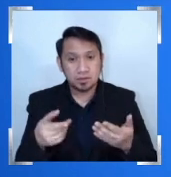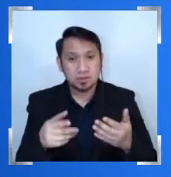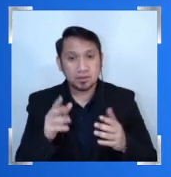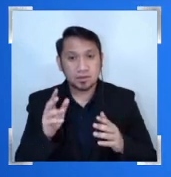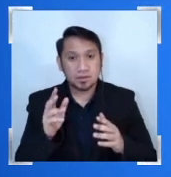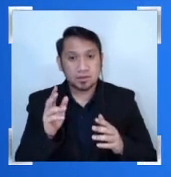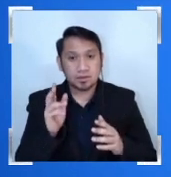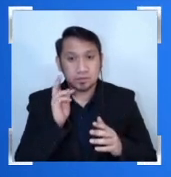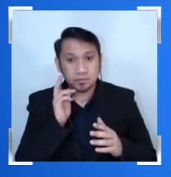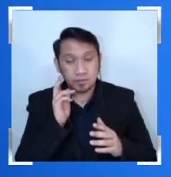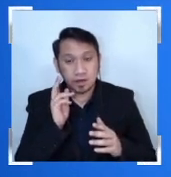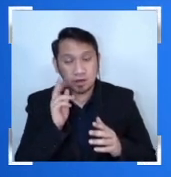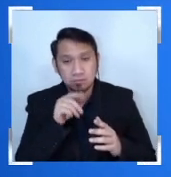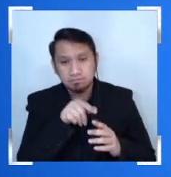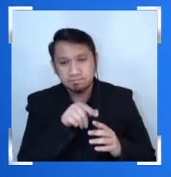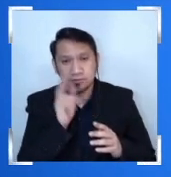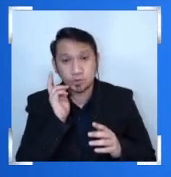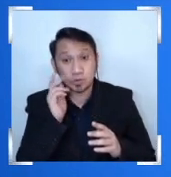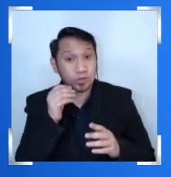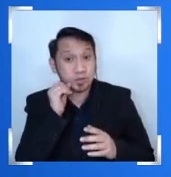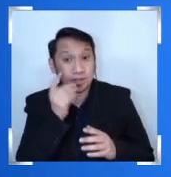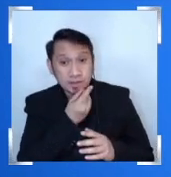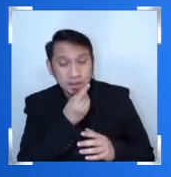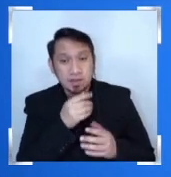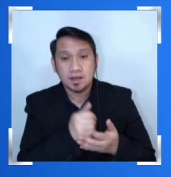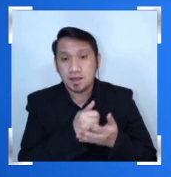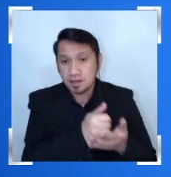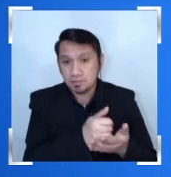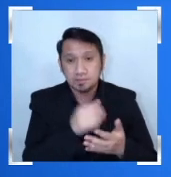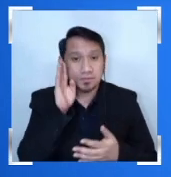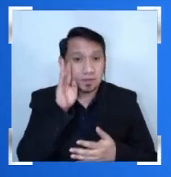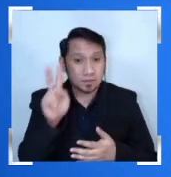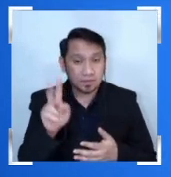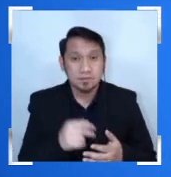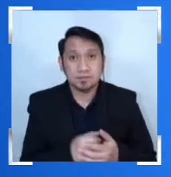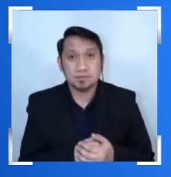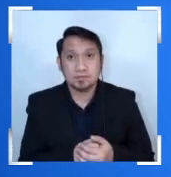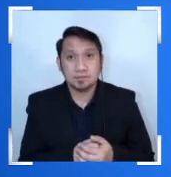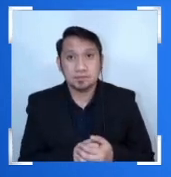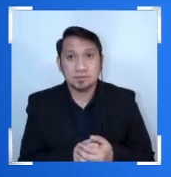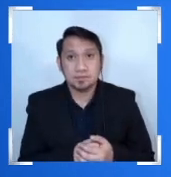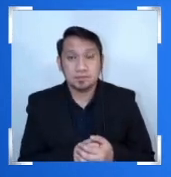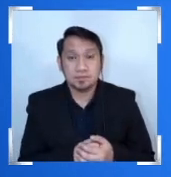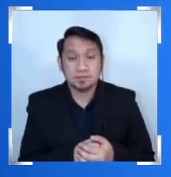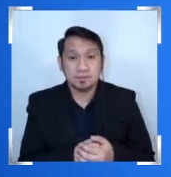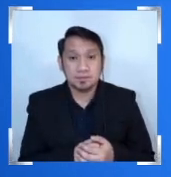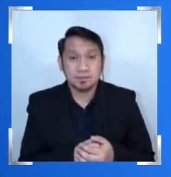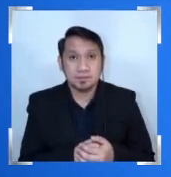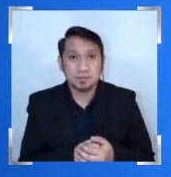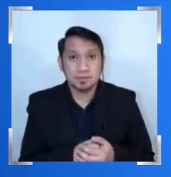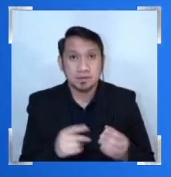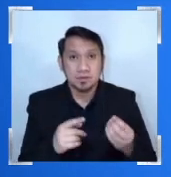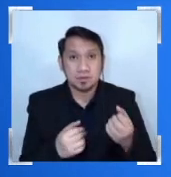Visayas and Mindanao. She brings with her and with them a lot of continuity and stability as far as the base of support, the